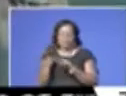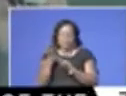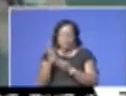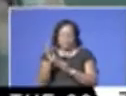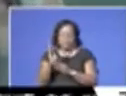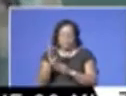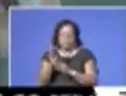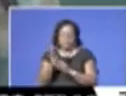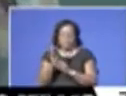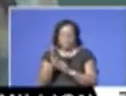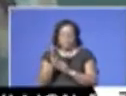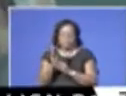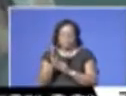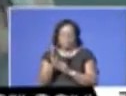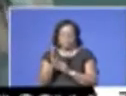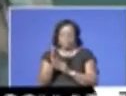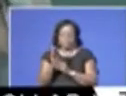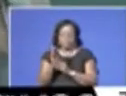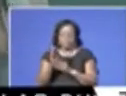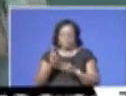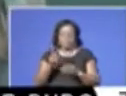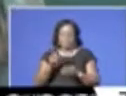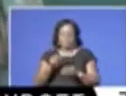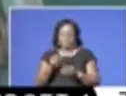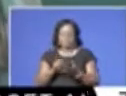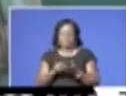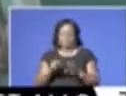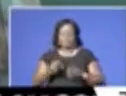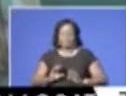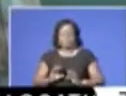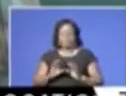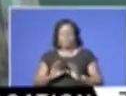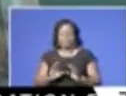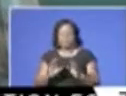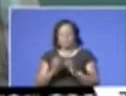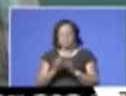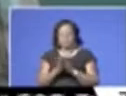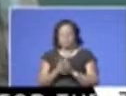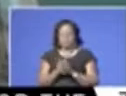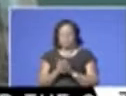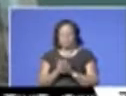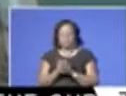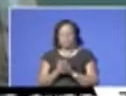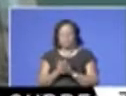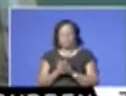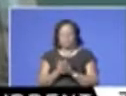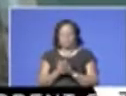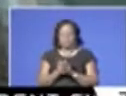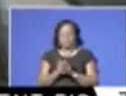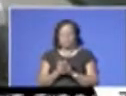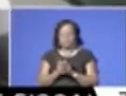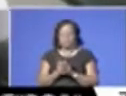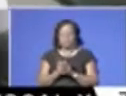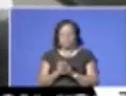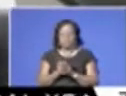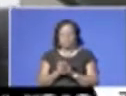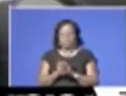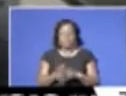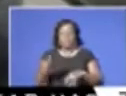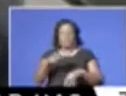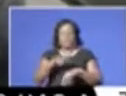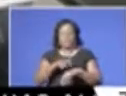Royal Caribbean have been encouraging, although the project may be slowed. Obviously,